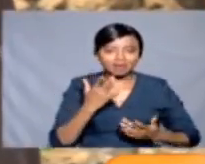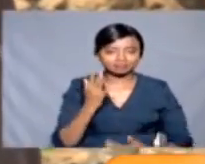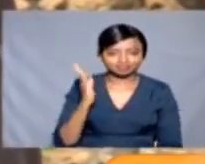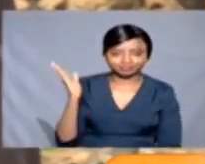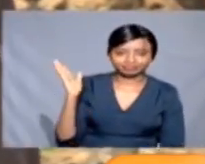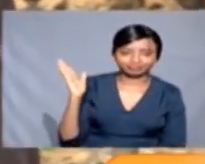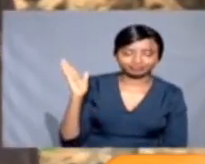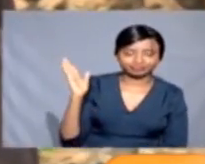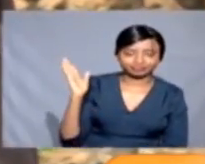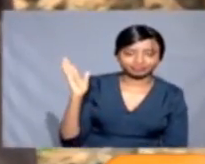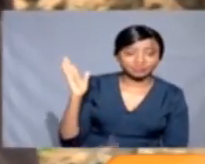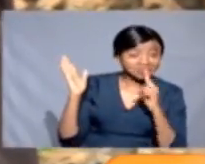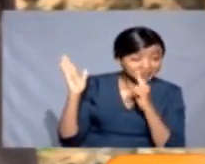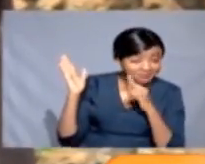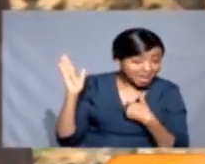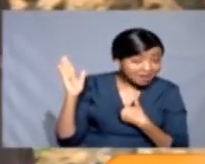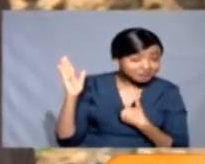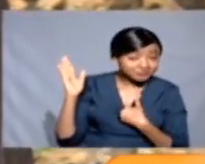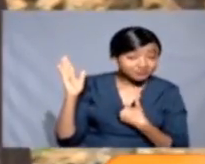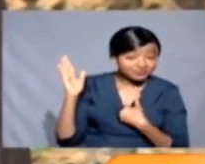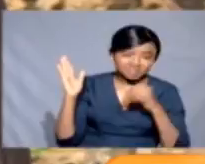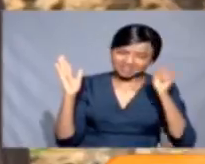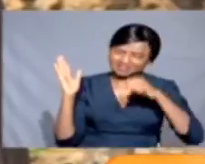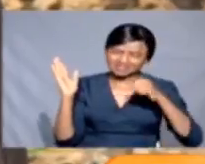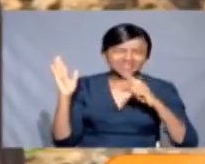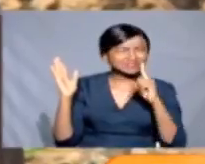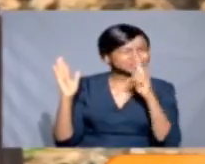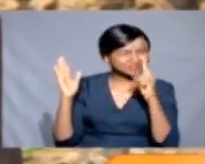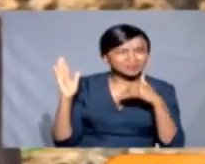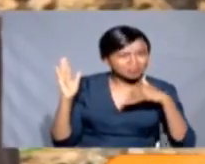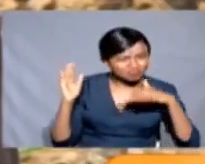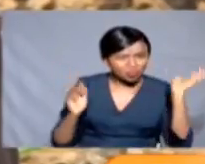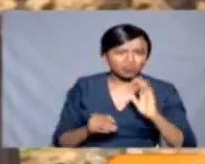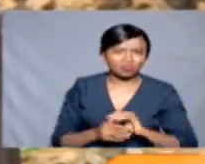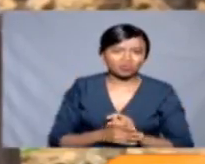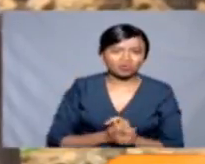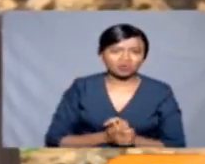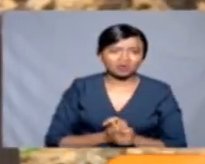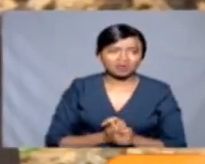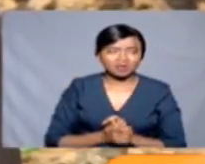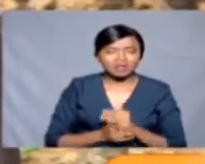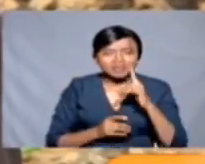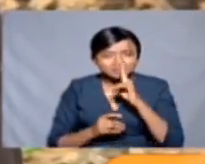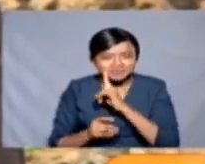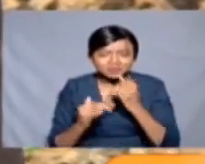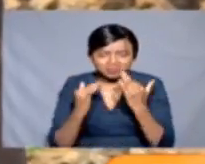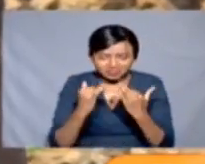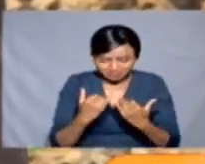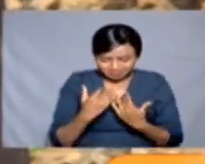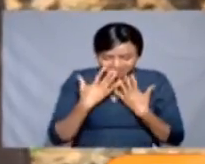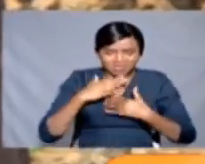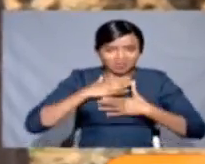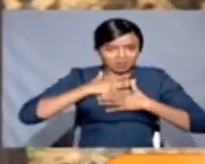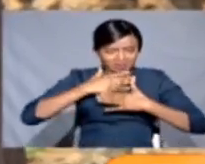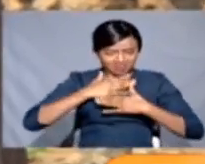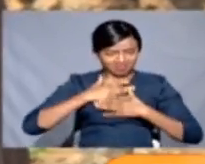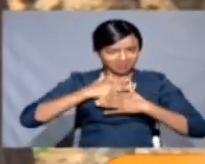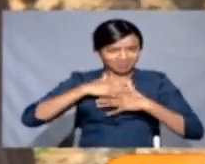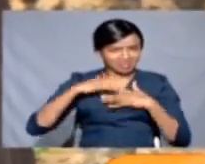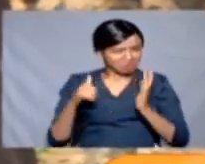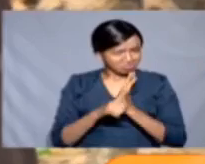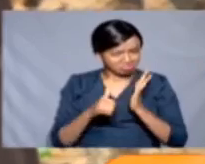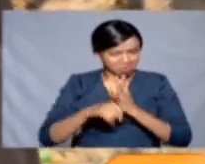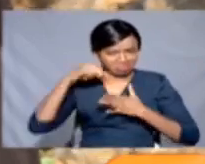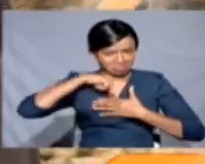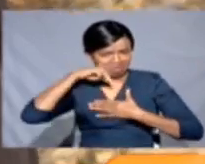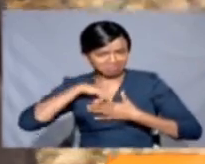Yeah. Are there dangers? No, absolutely. There are very high dangers there. Dangers of respiratory diseases especially. If you're